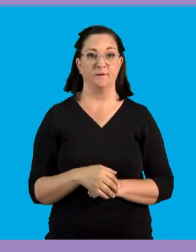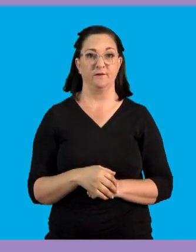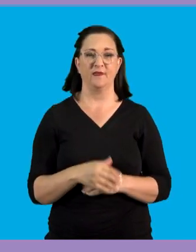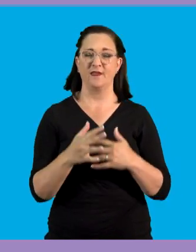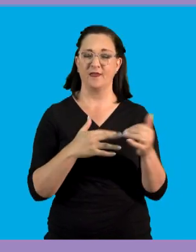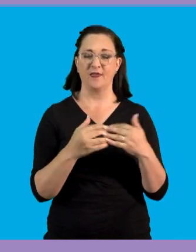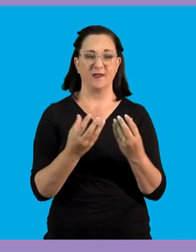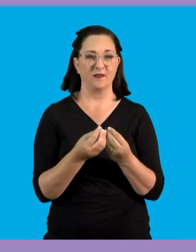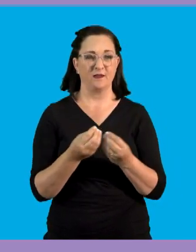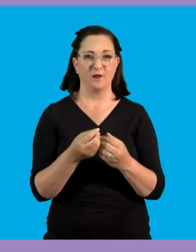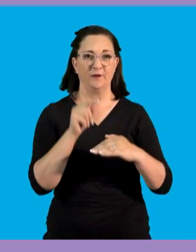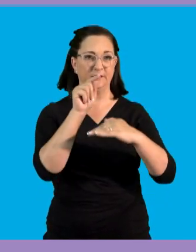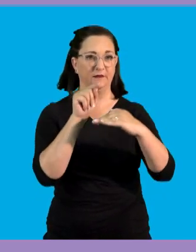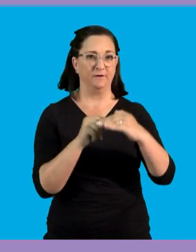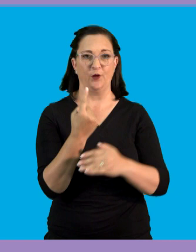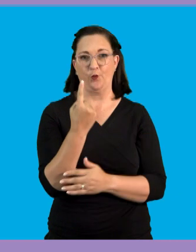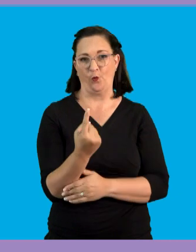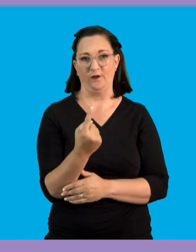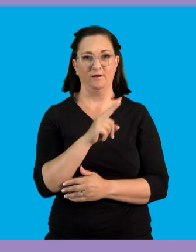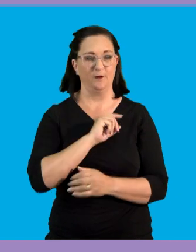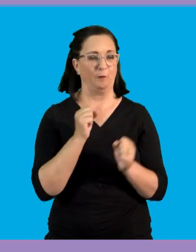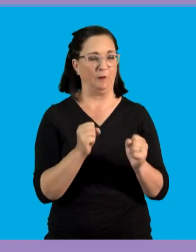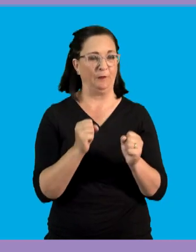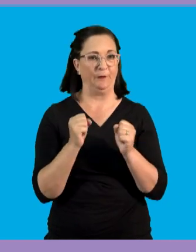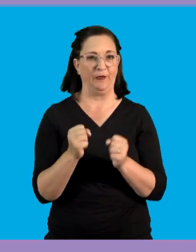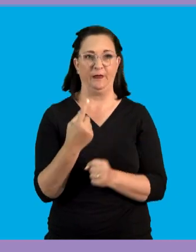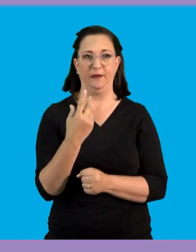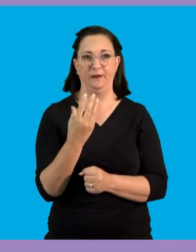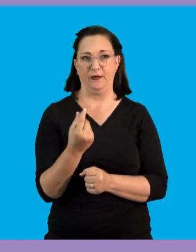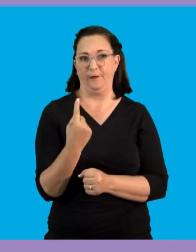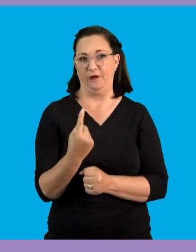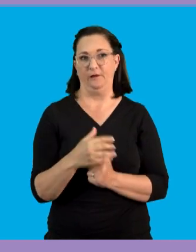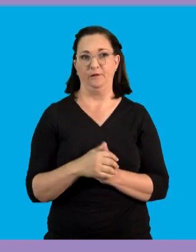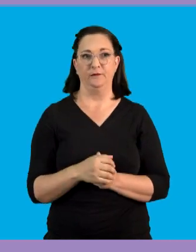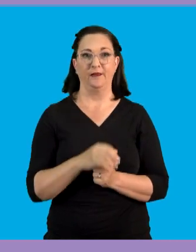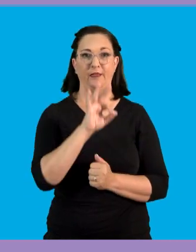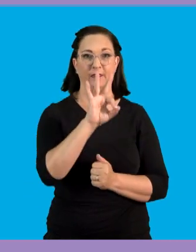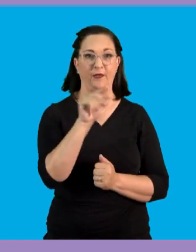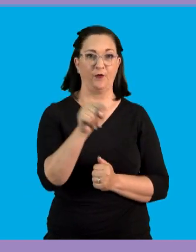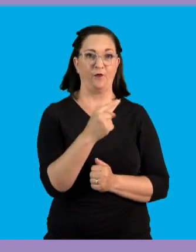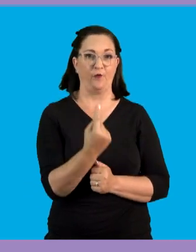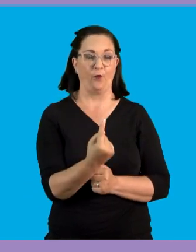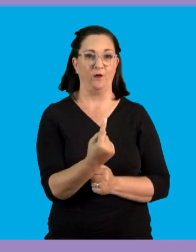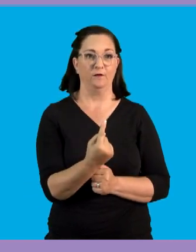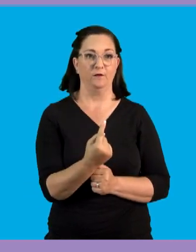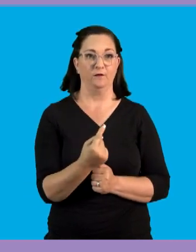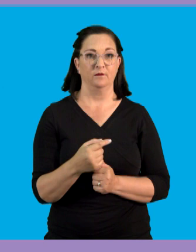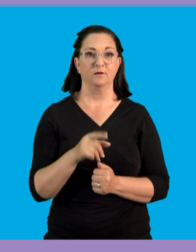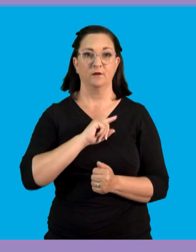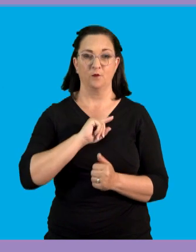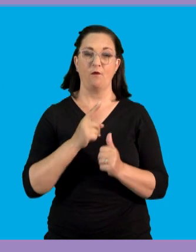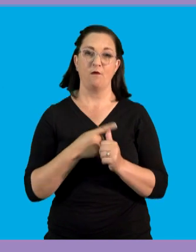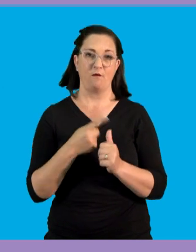remember, any number divided by 1 will remain that number. And 3 divided by 1 gives